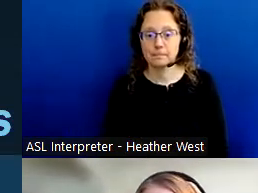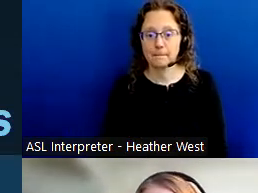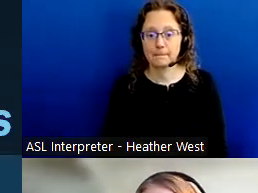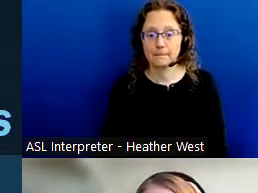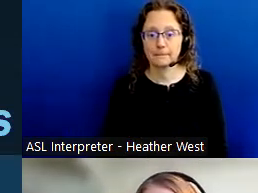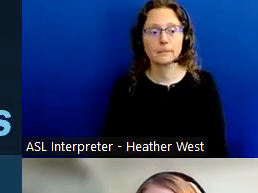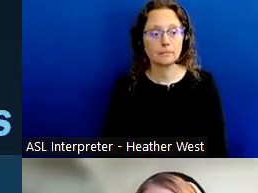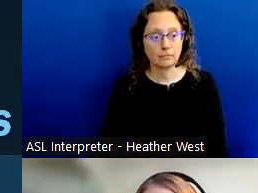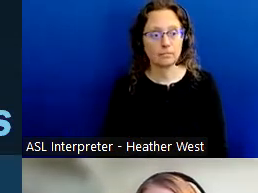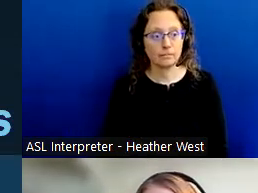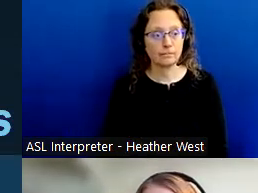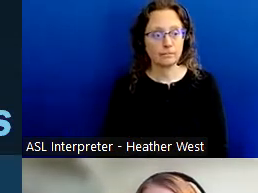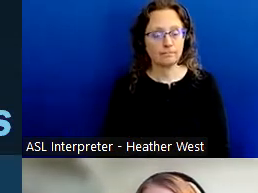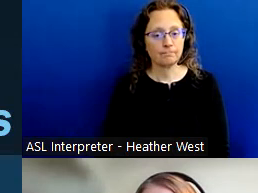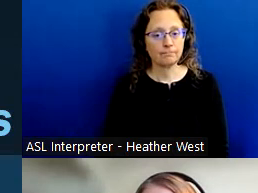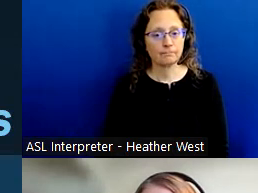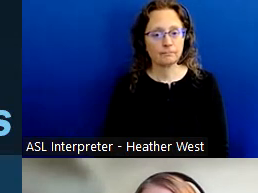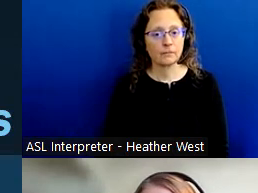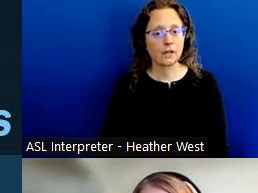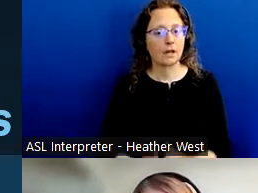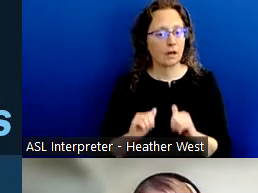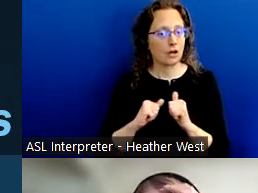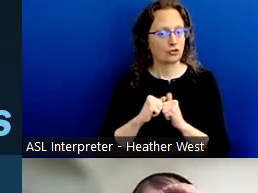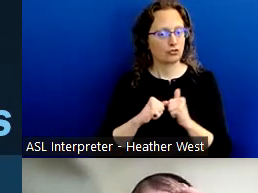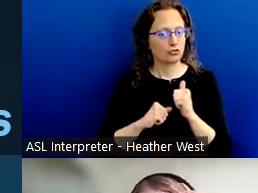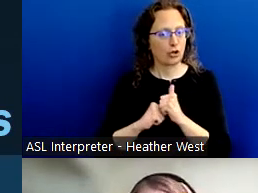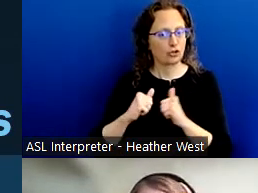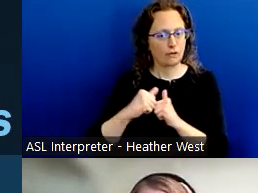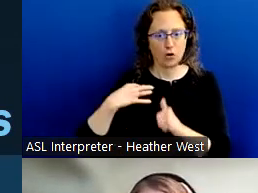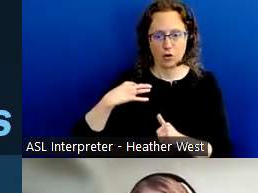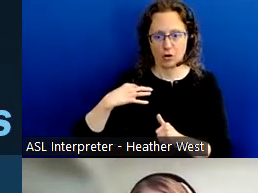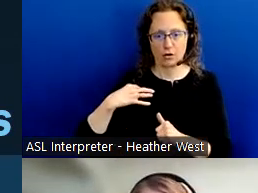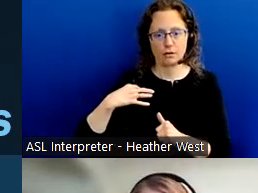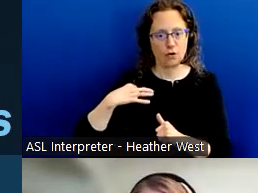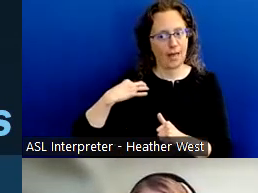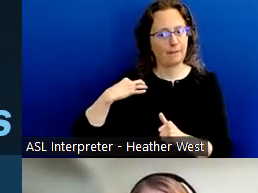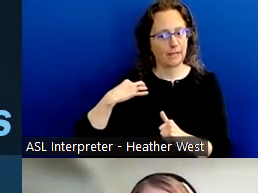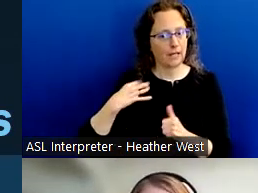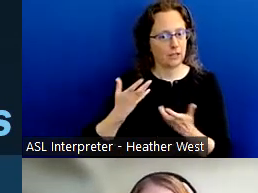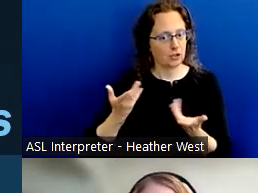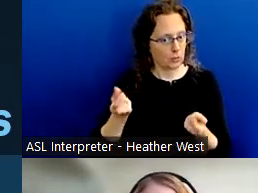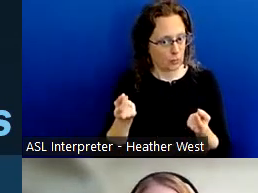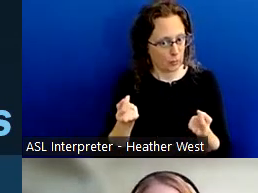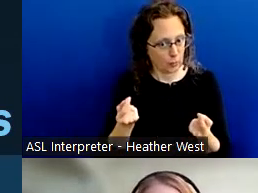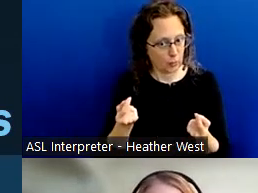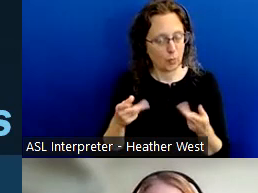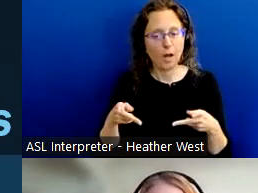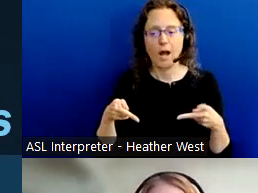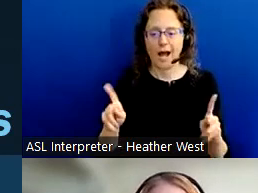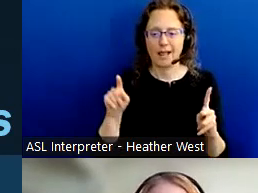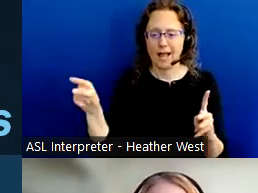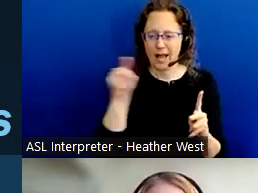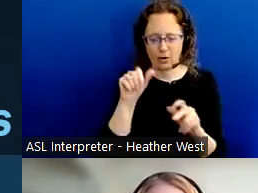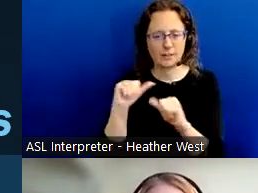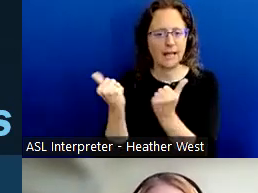So the structure for this application, for this call for applications, allows agency applicants to